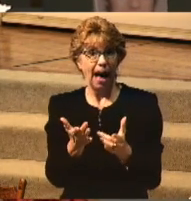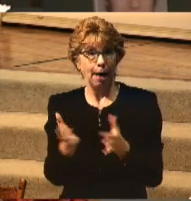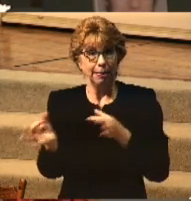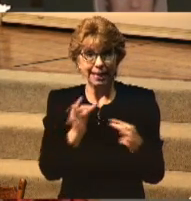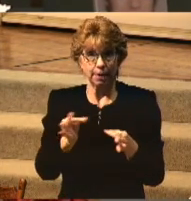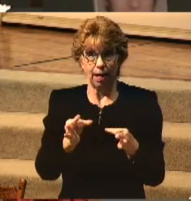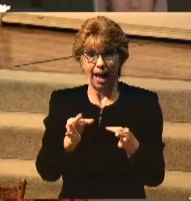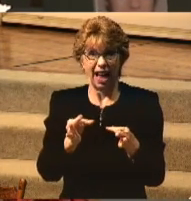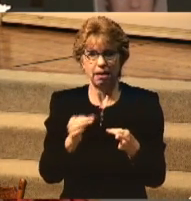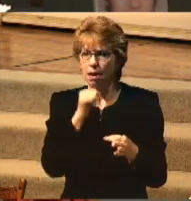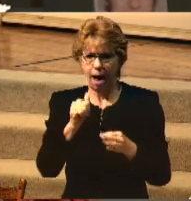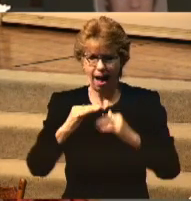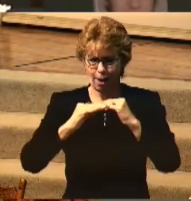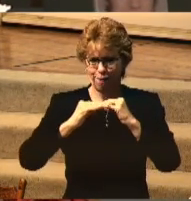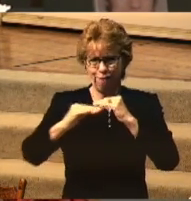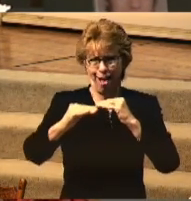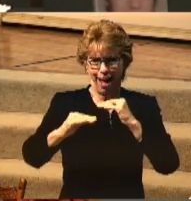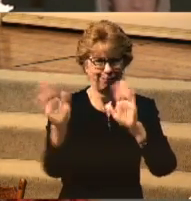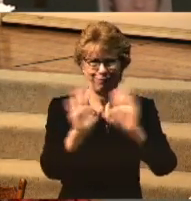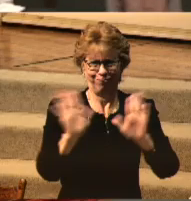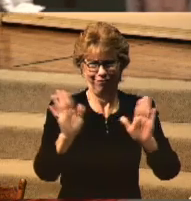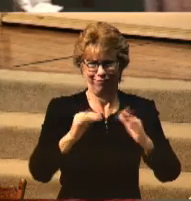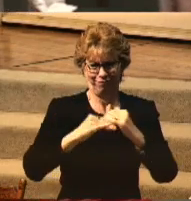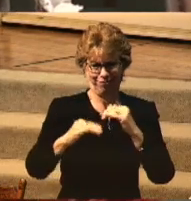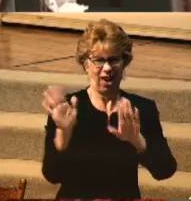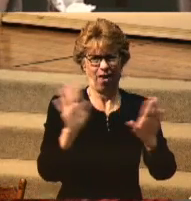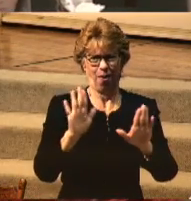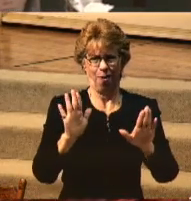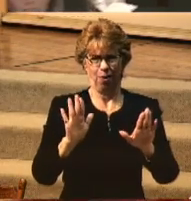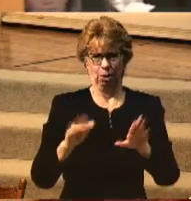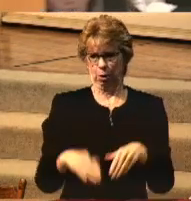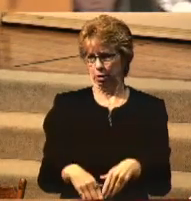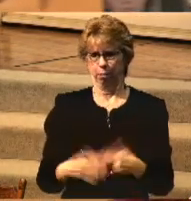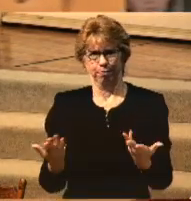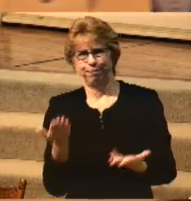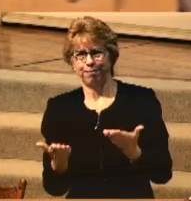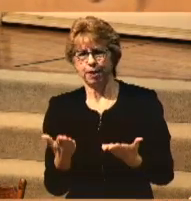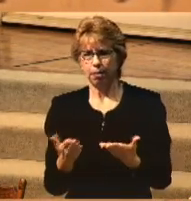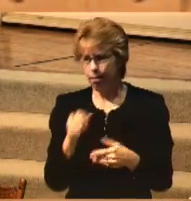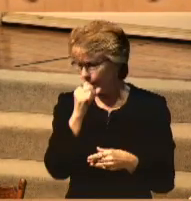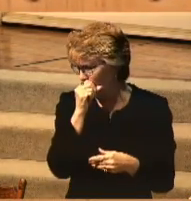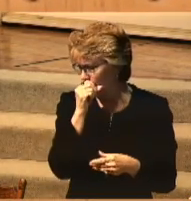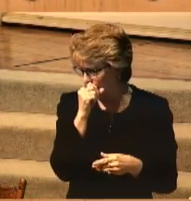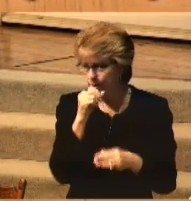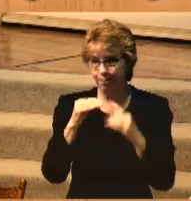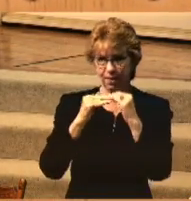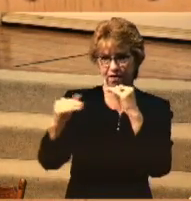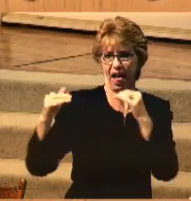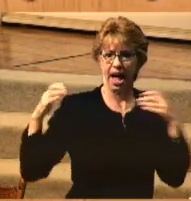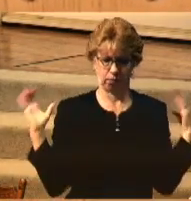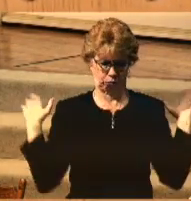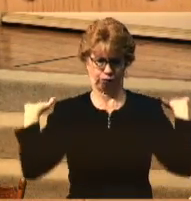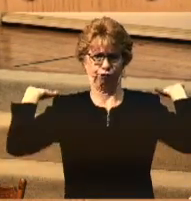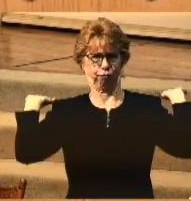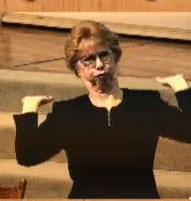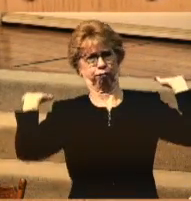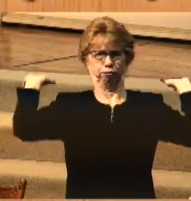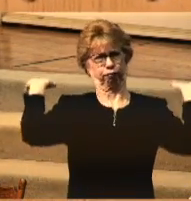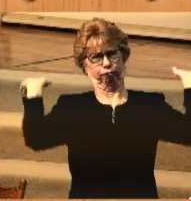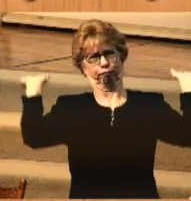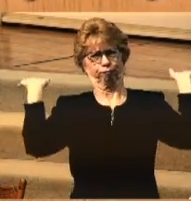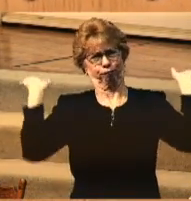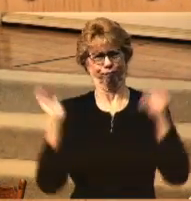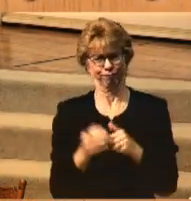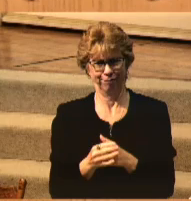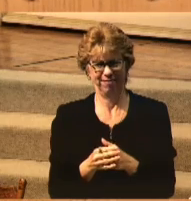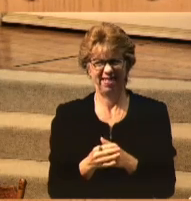not as a flat thing sitting on the shoulders of Hercules or Atlas or whoever it was, and he's